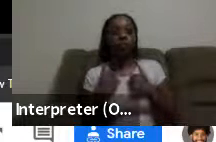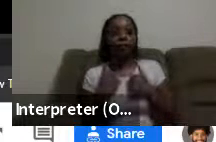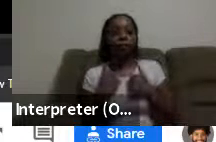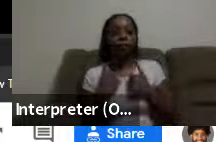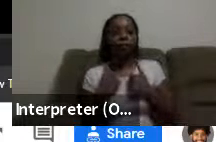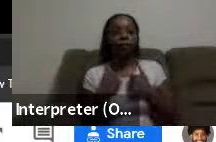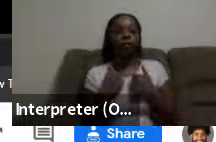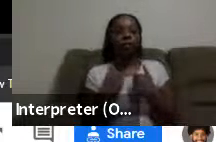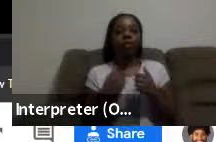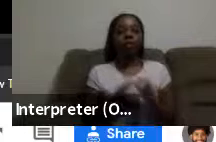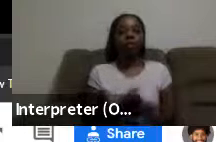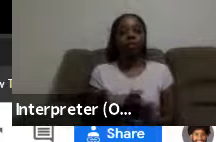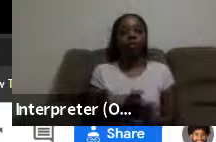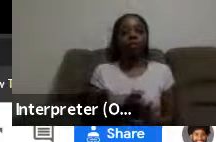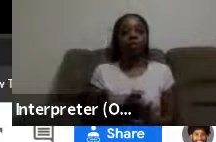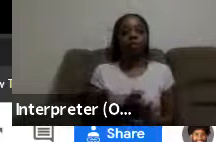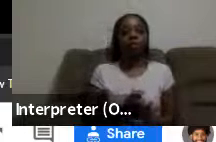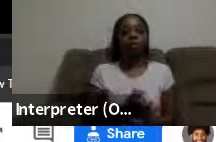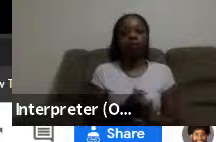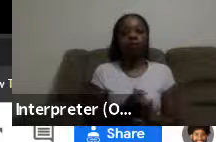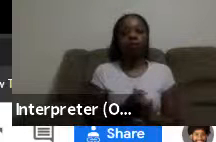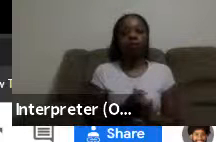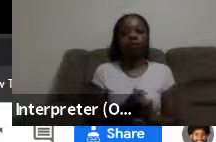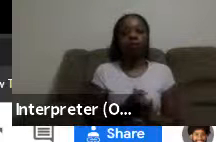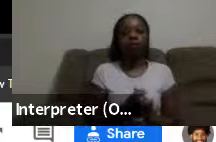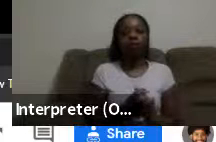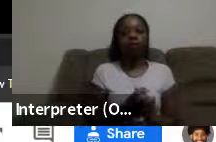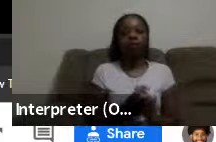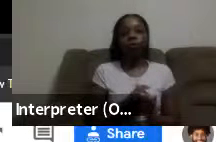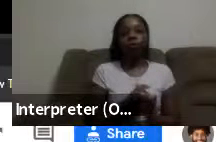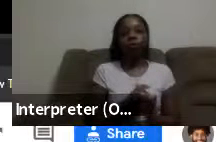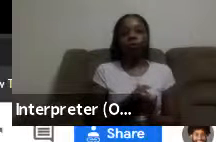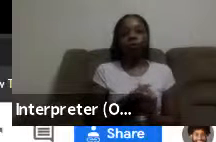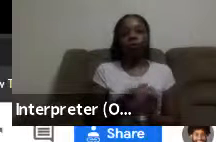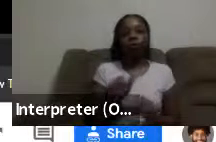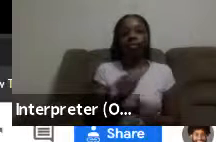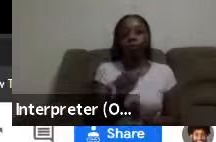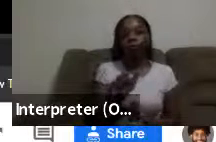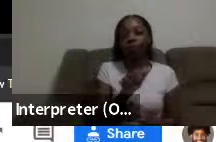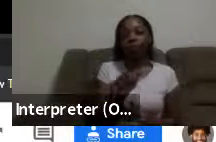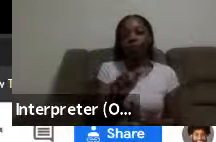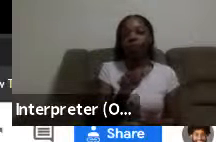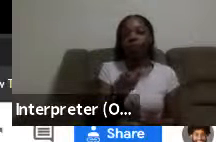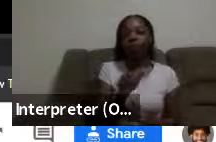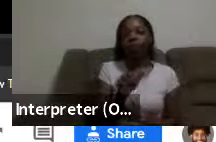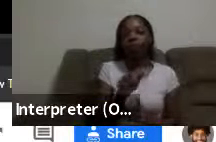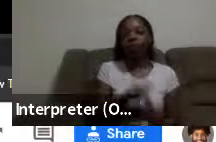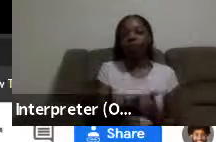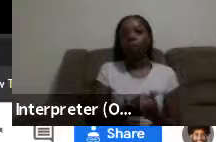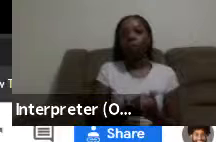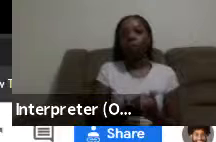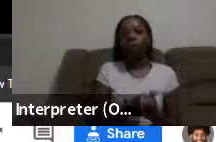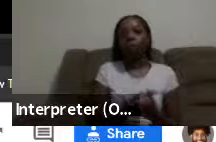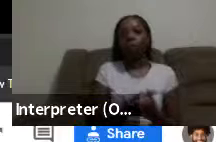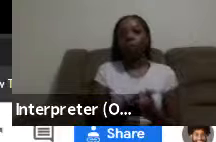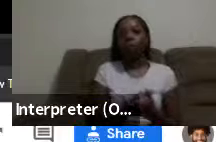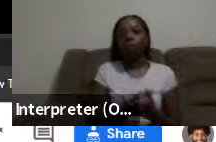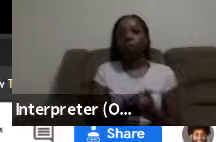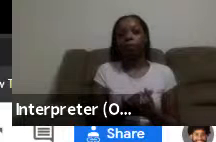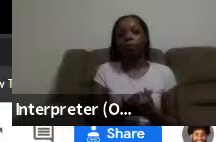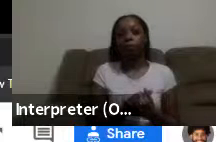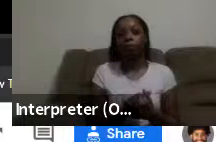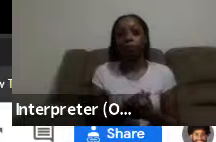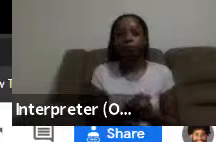has many similar applicabilities to budgeting in your personal life. To break down the enacted portion